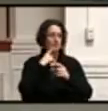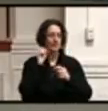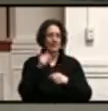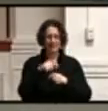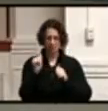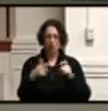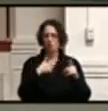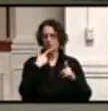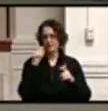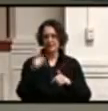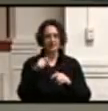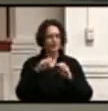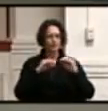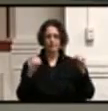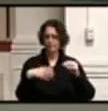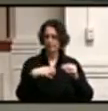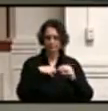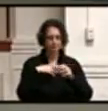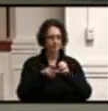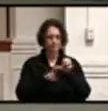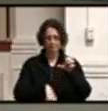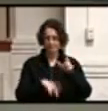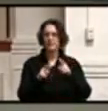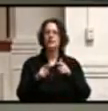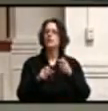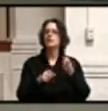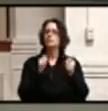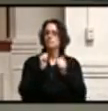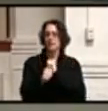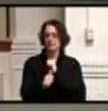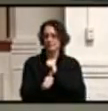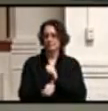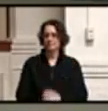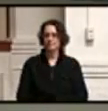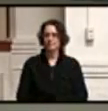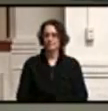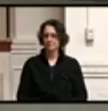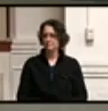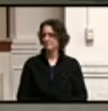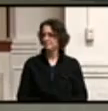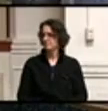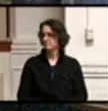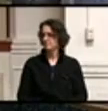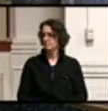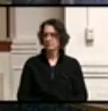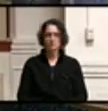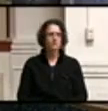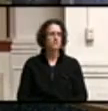Aye. Aye. Anybody opposed or abstaining? That carries 5-0. Thank you.